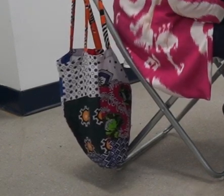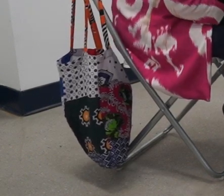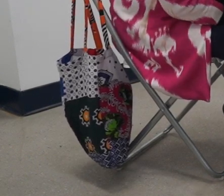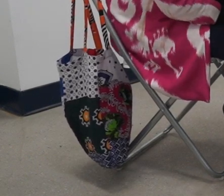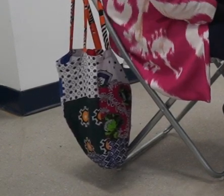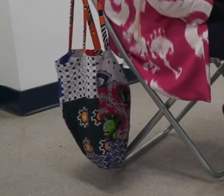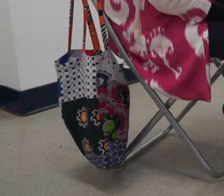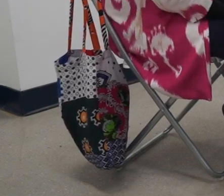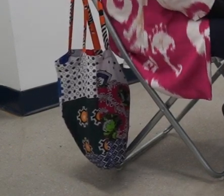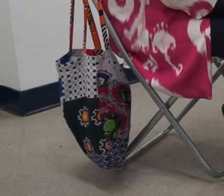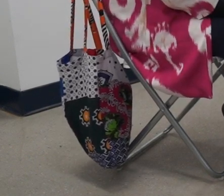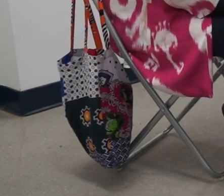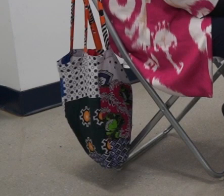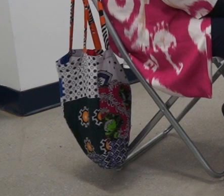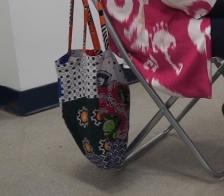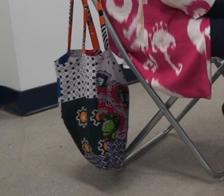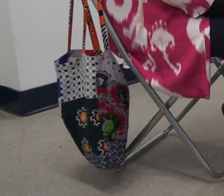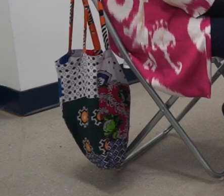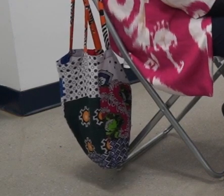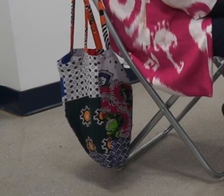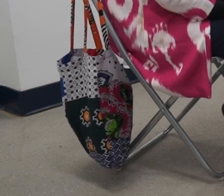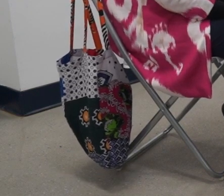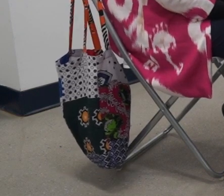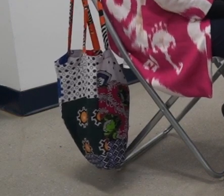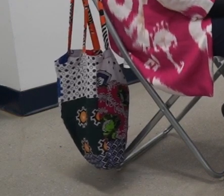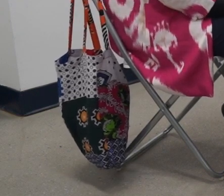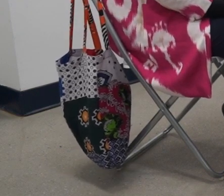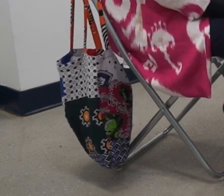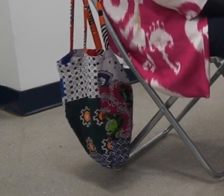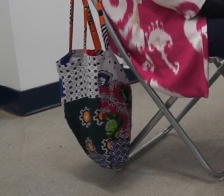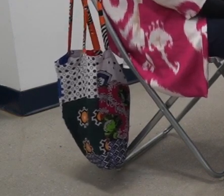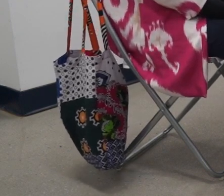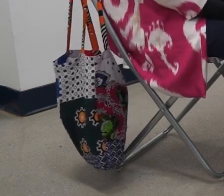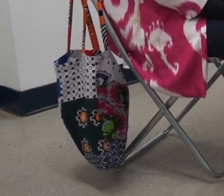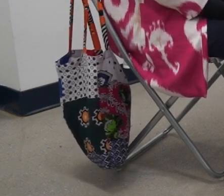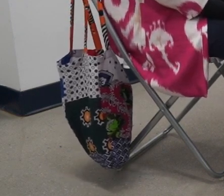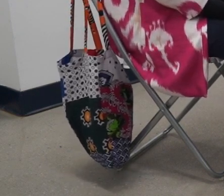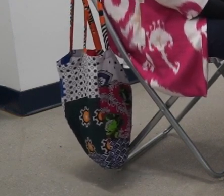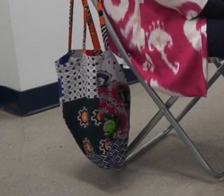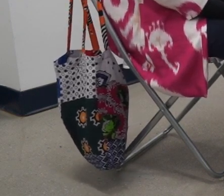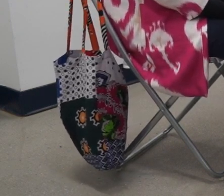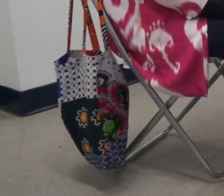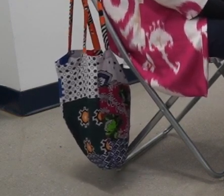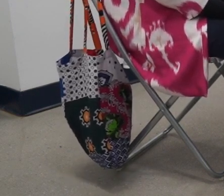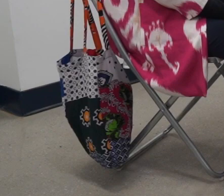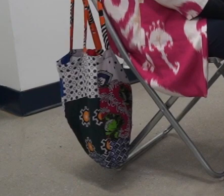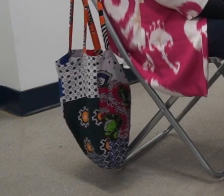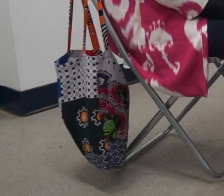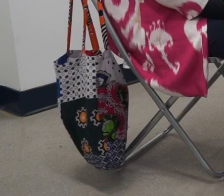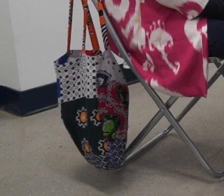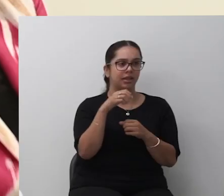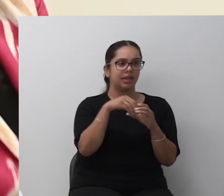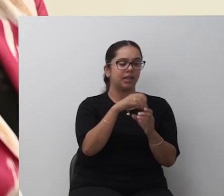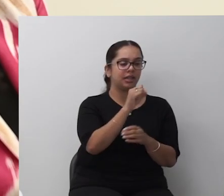Okay. Well, actually, I just came from yesterday a workshop with Dohee Lee, the artist I mentioned up in the Bay, and